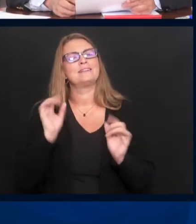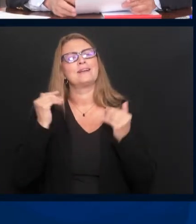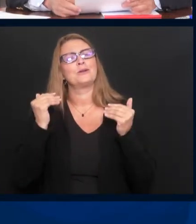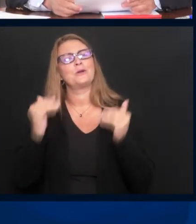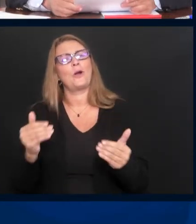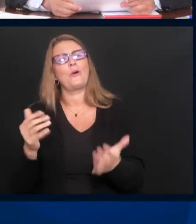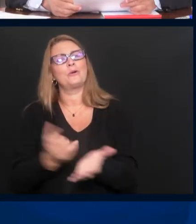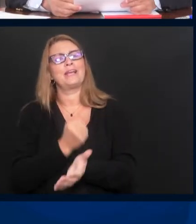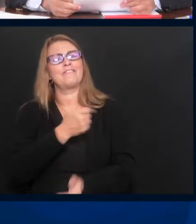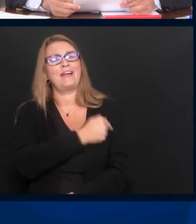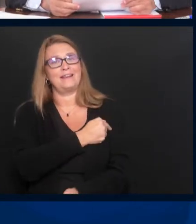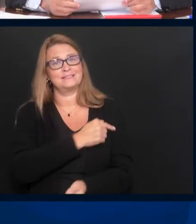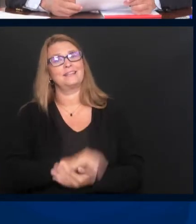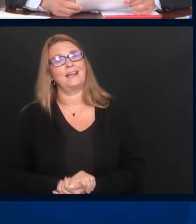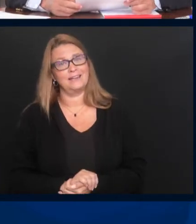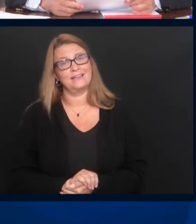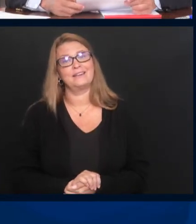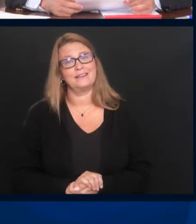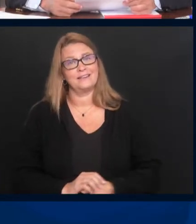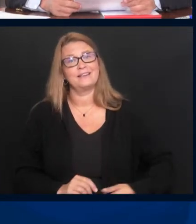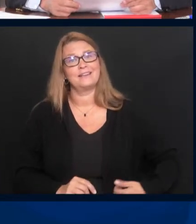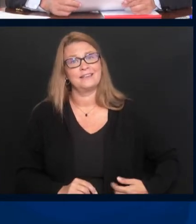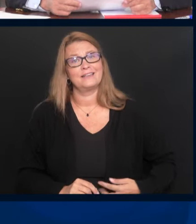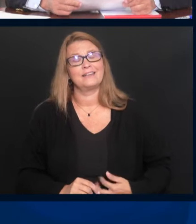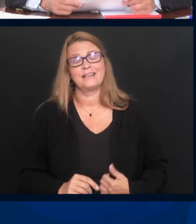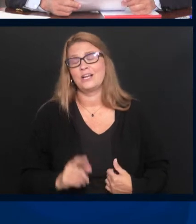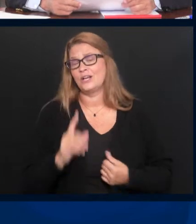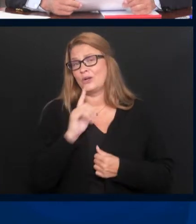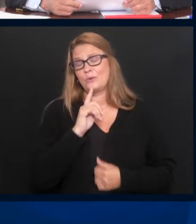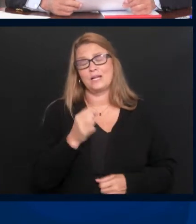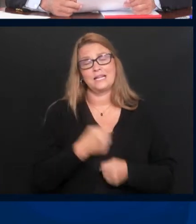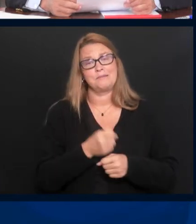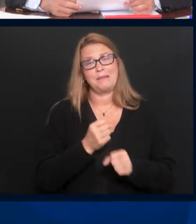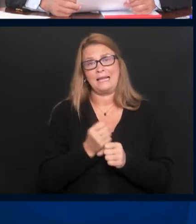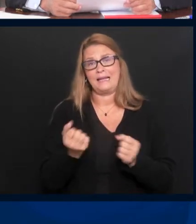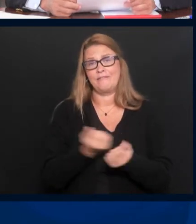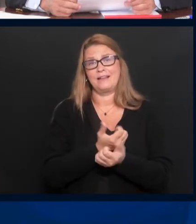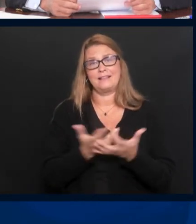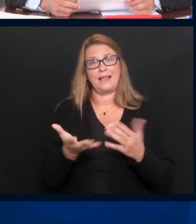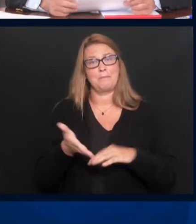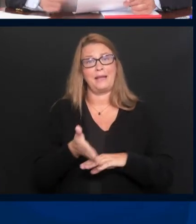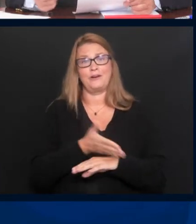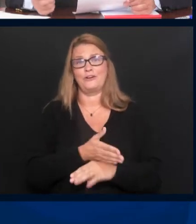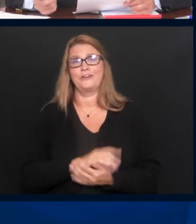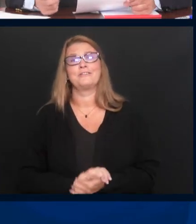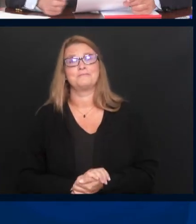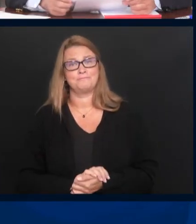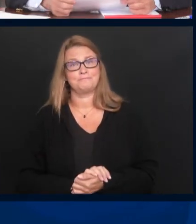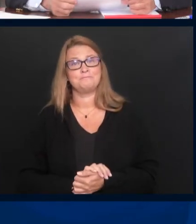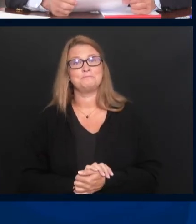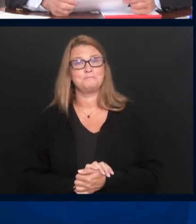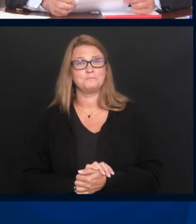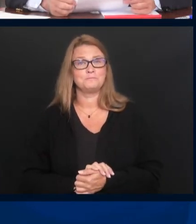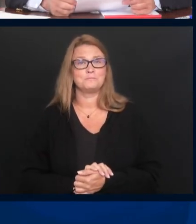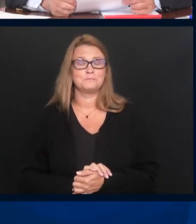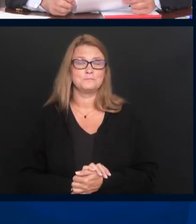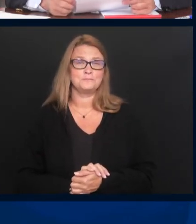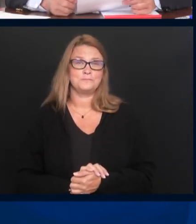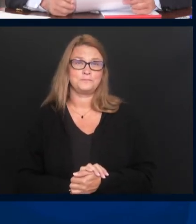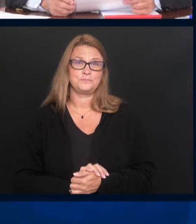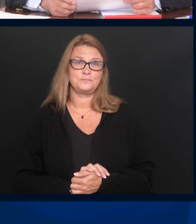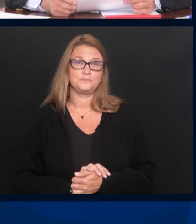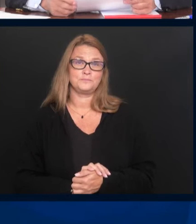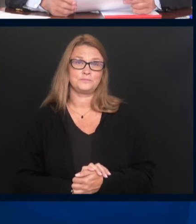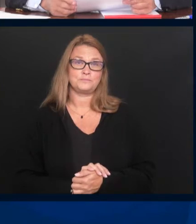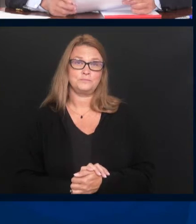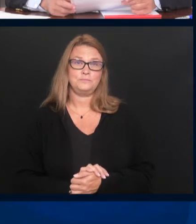get vaccinated, and that, that will it'll just make it better and better. I mean, over this period of time, I've had the opportunity to